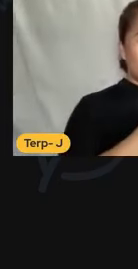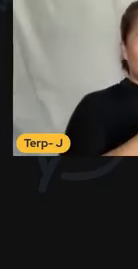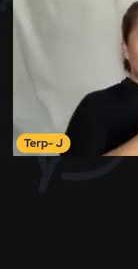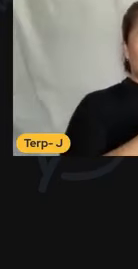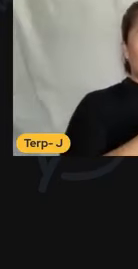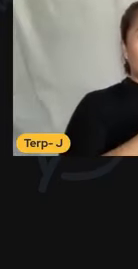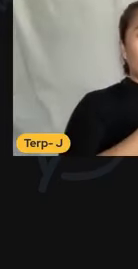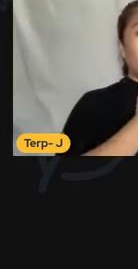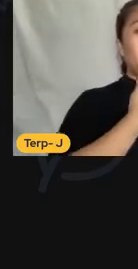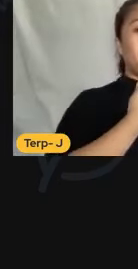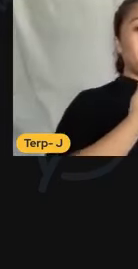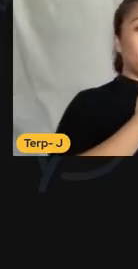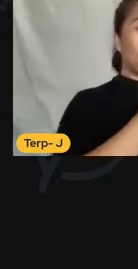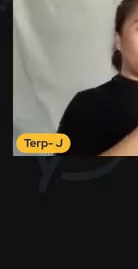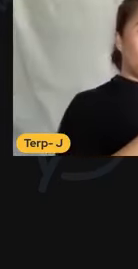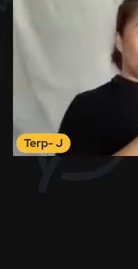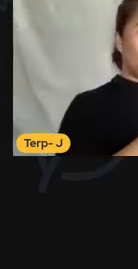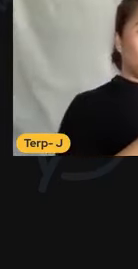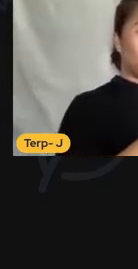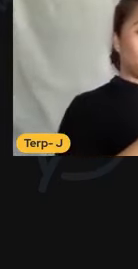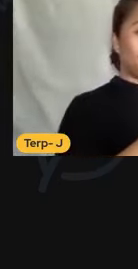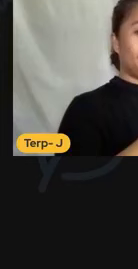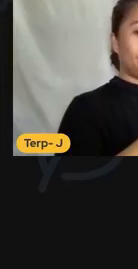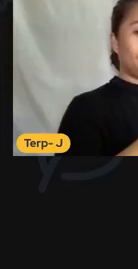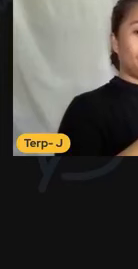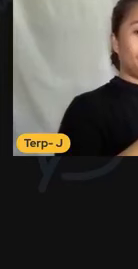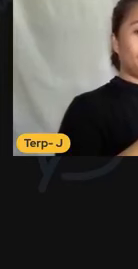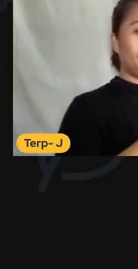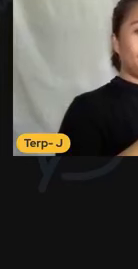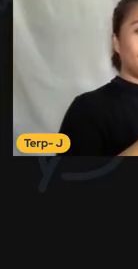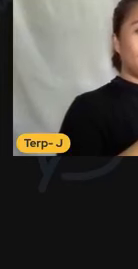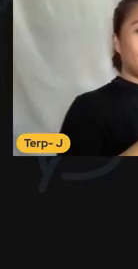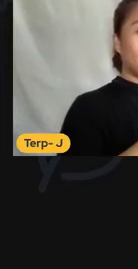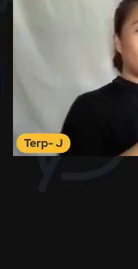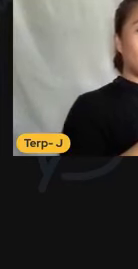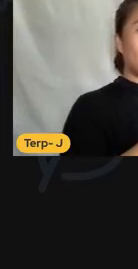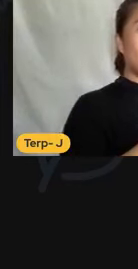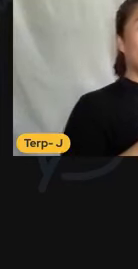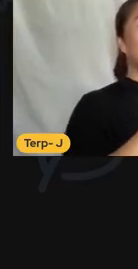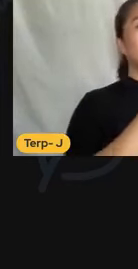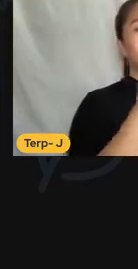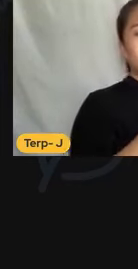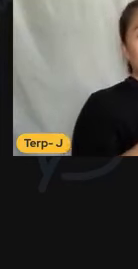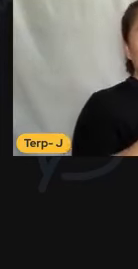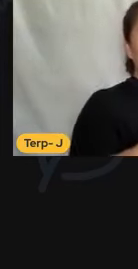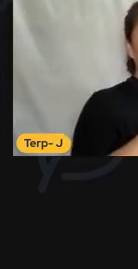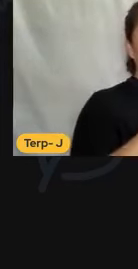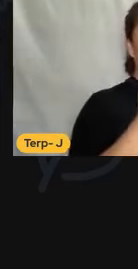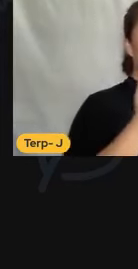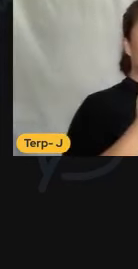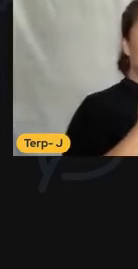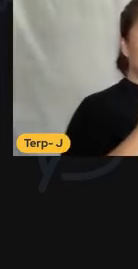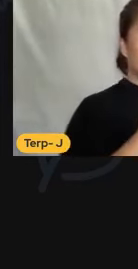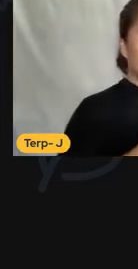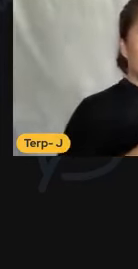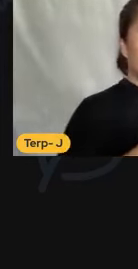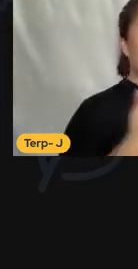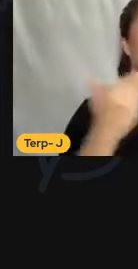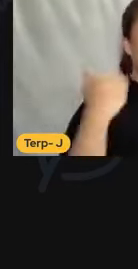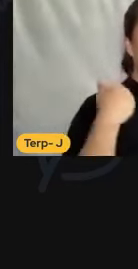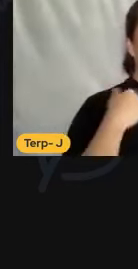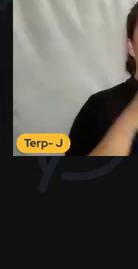closer to the relatives that I have who also have so-called